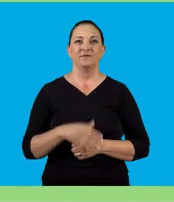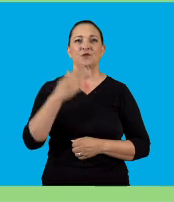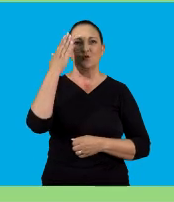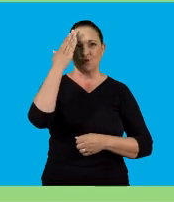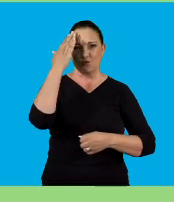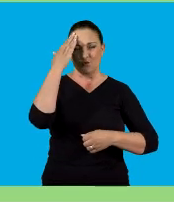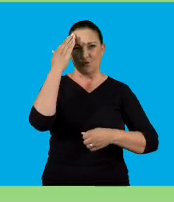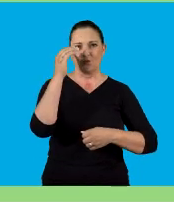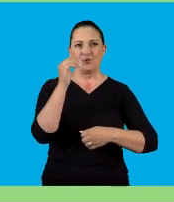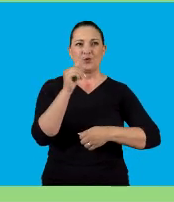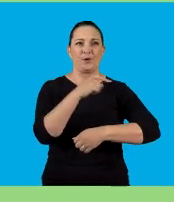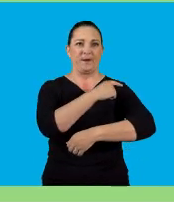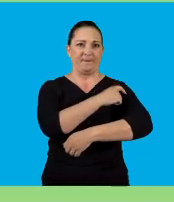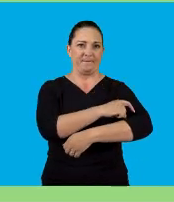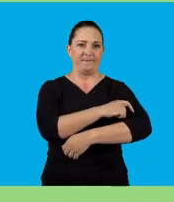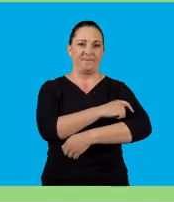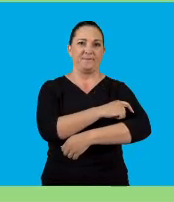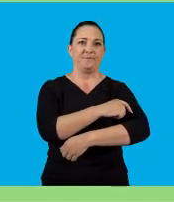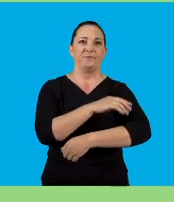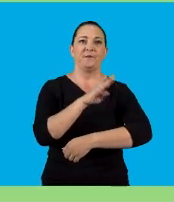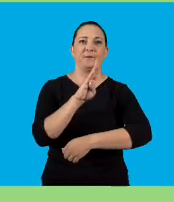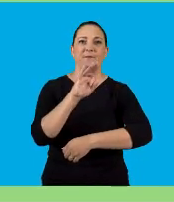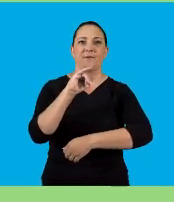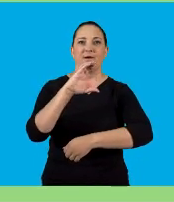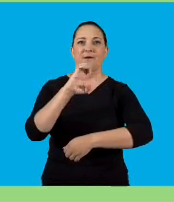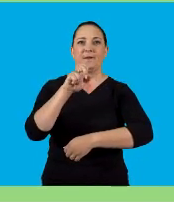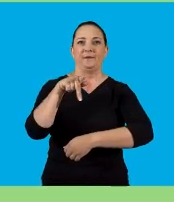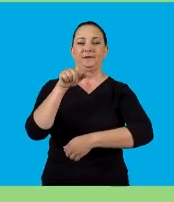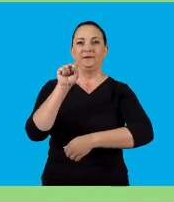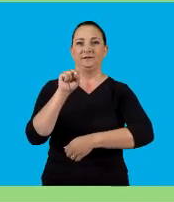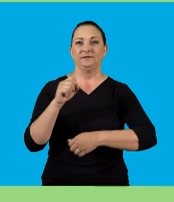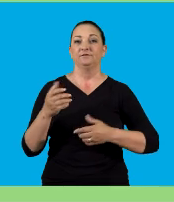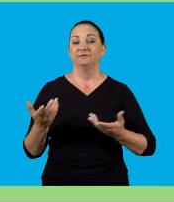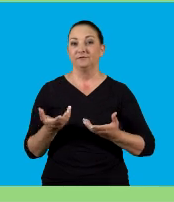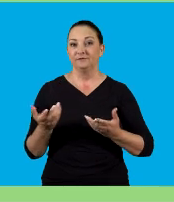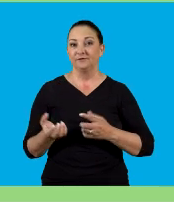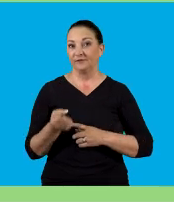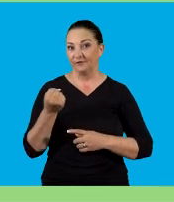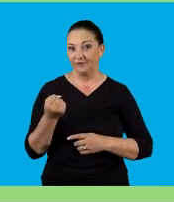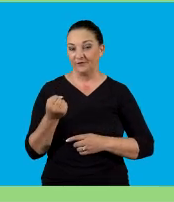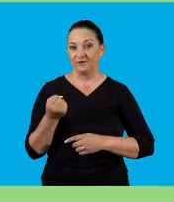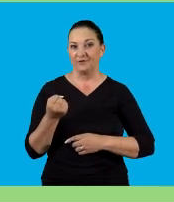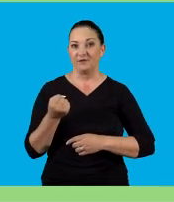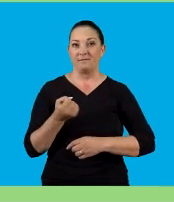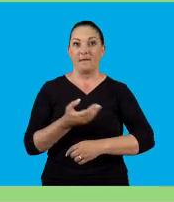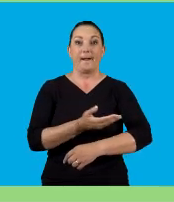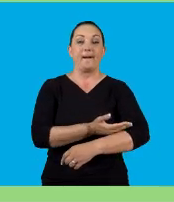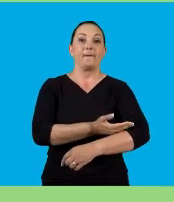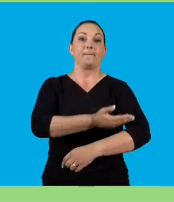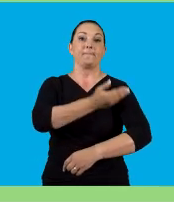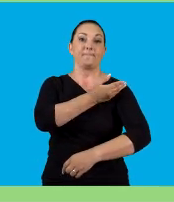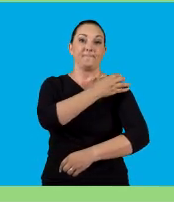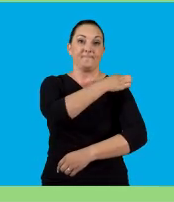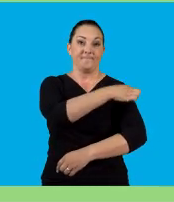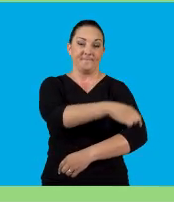it's a muscle. Those are our biceps. They are found in the upper part of the upper